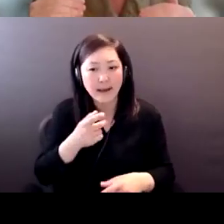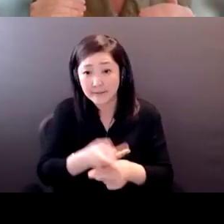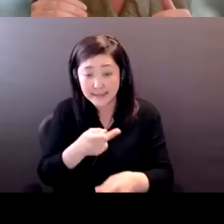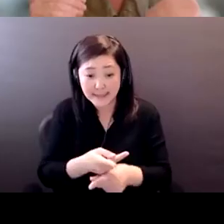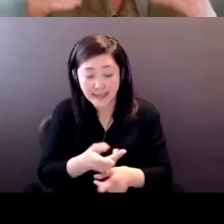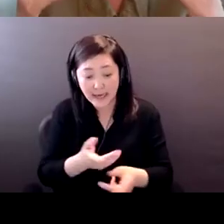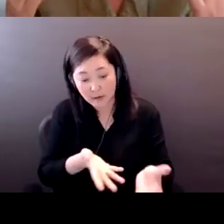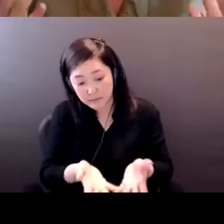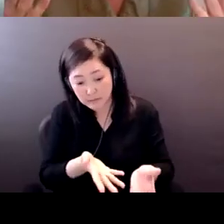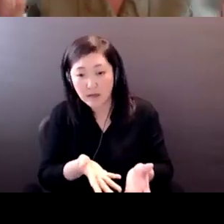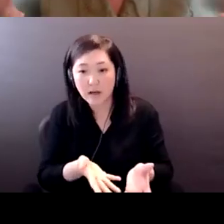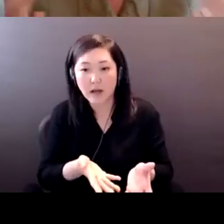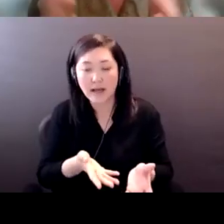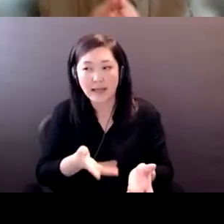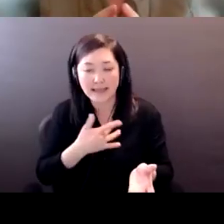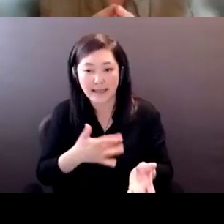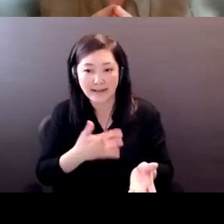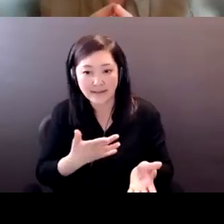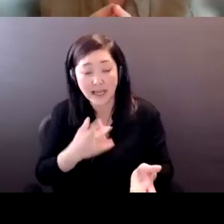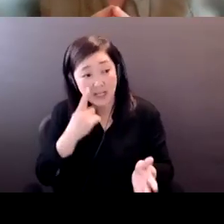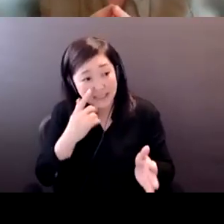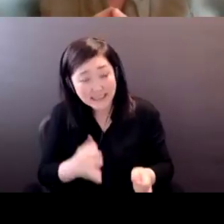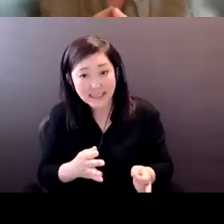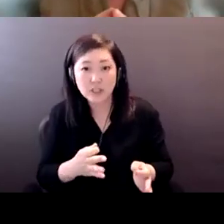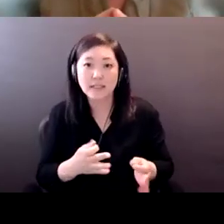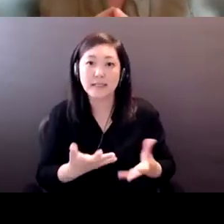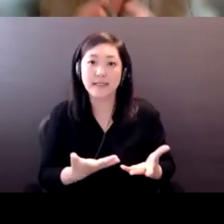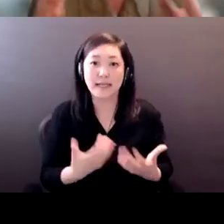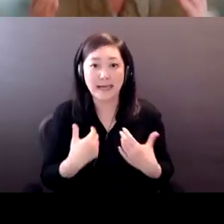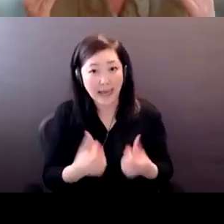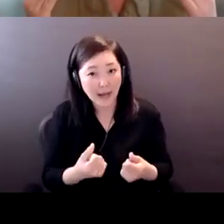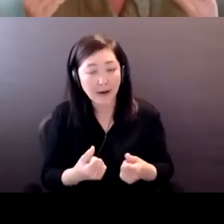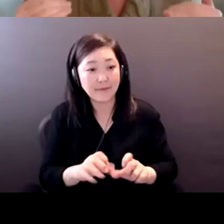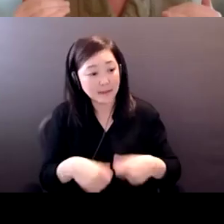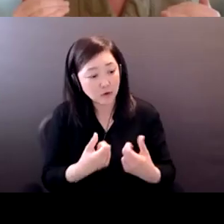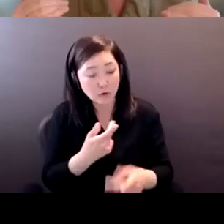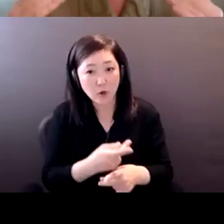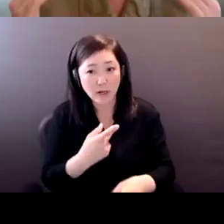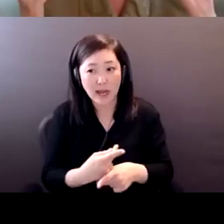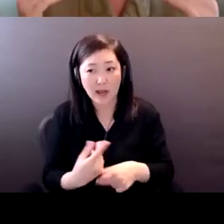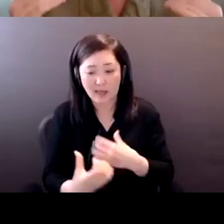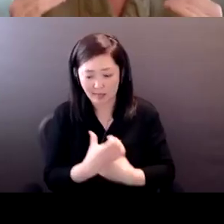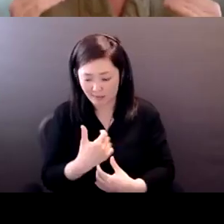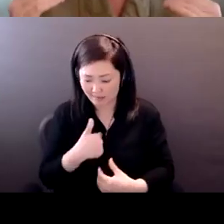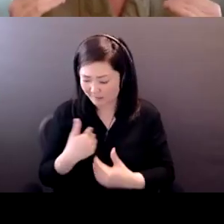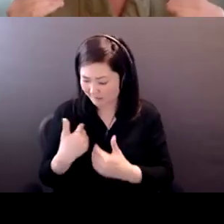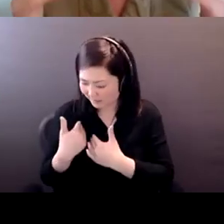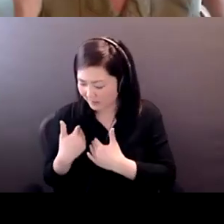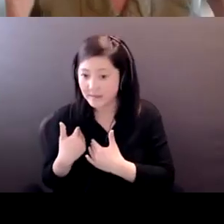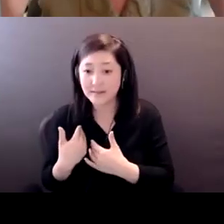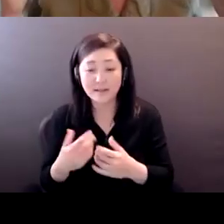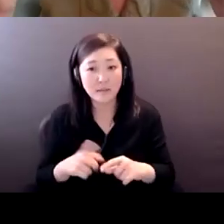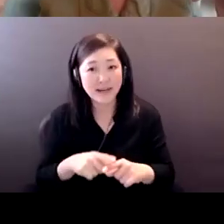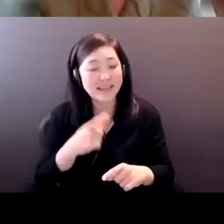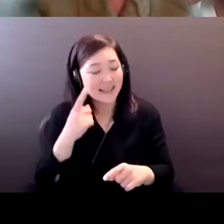often feel like decisions in health and social care are foisted upon them. And part of what we're looking to do within the context of caregiving is